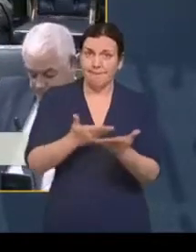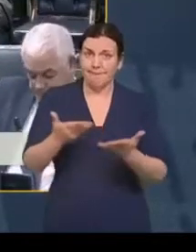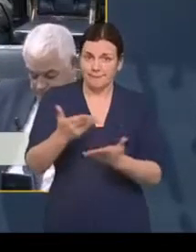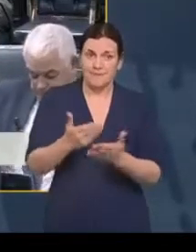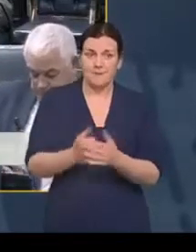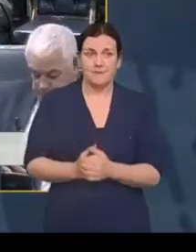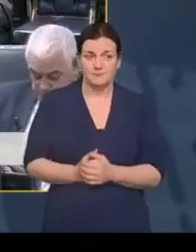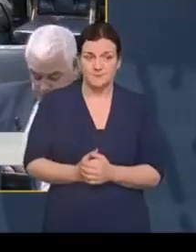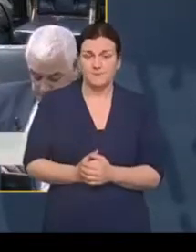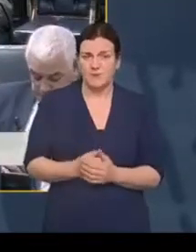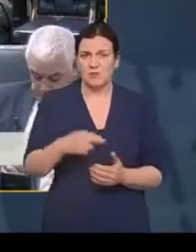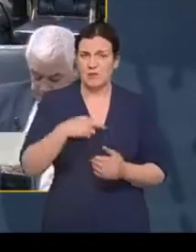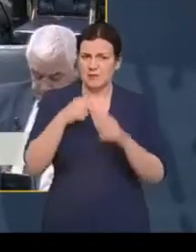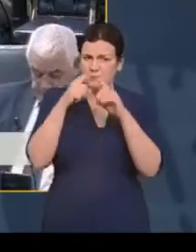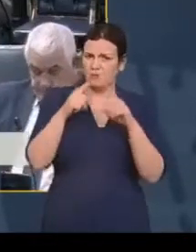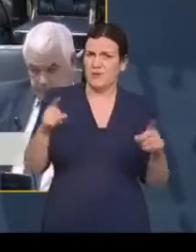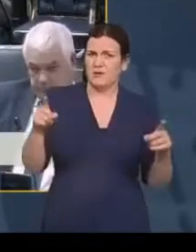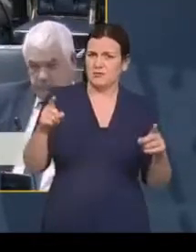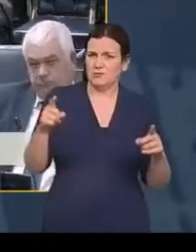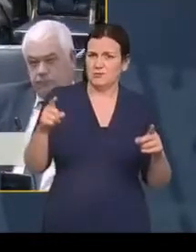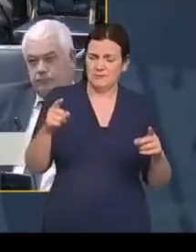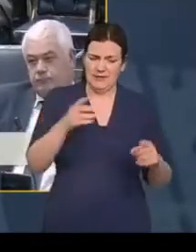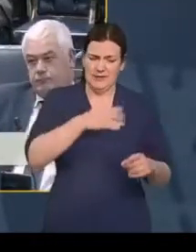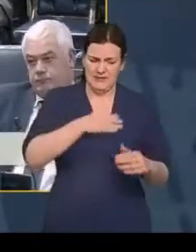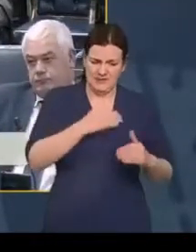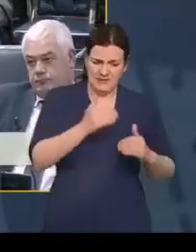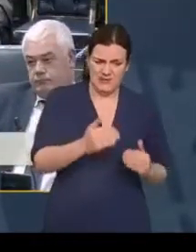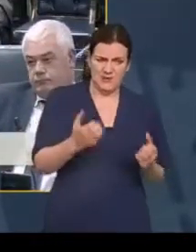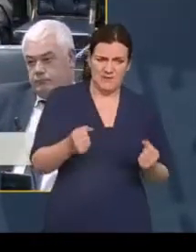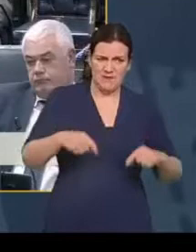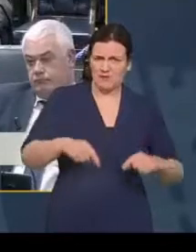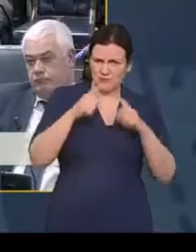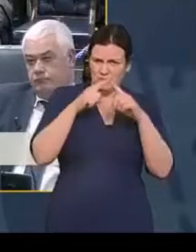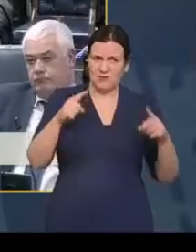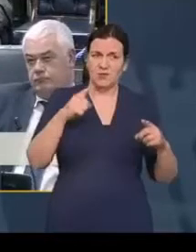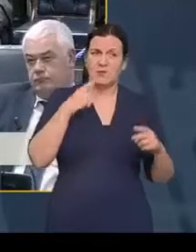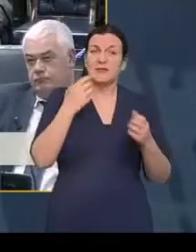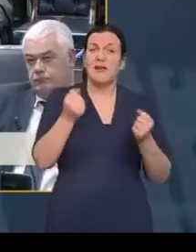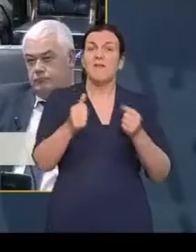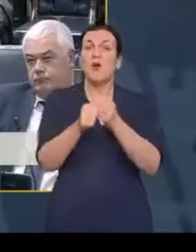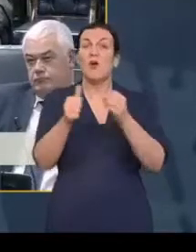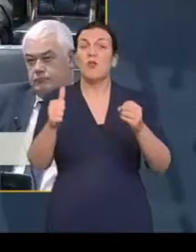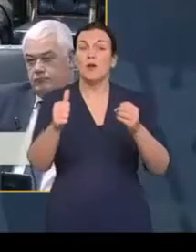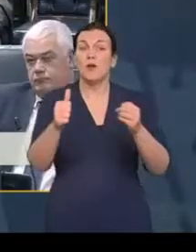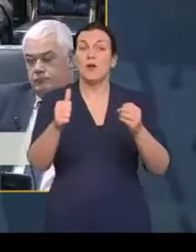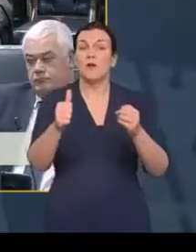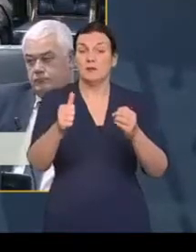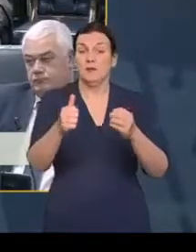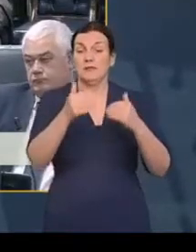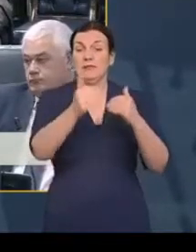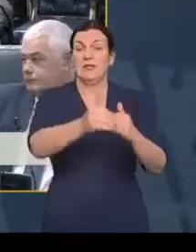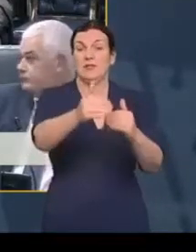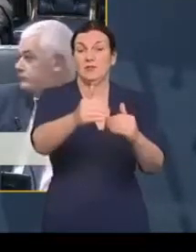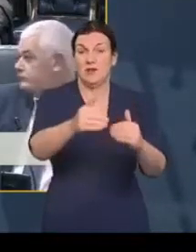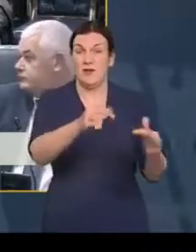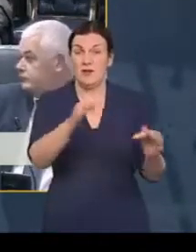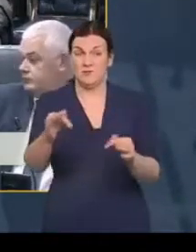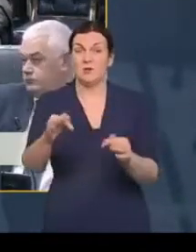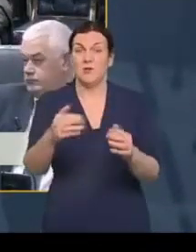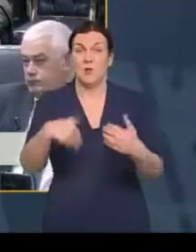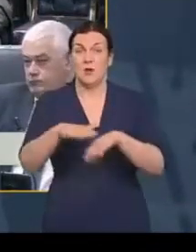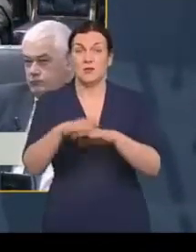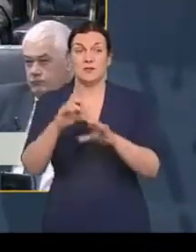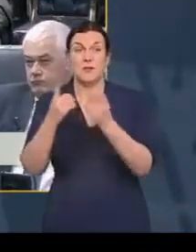which followed the very unusual committee stage that we had here, but there was a more unusual committee stage which we